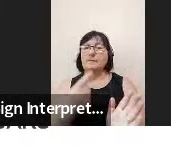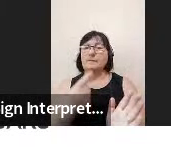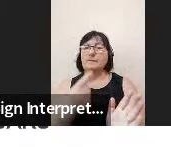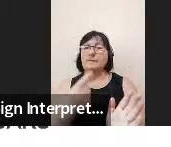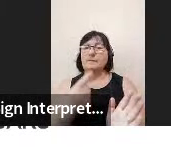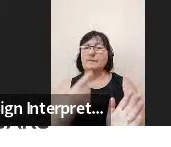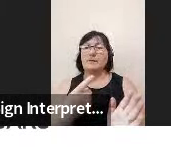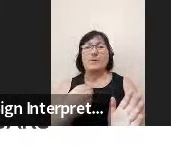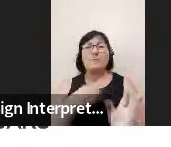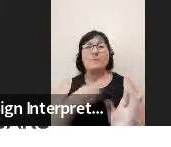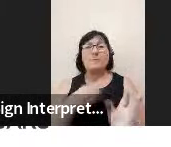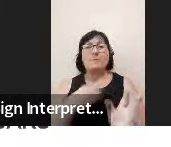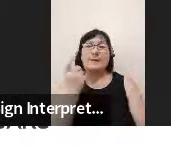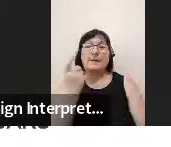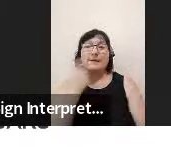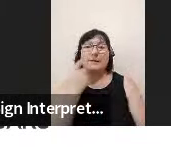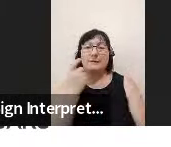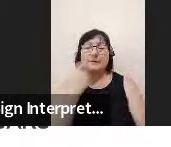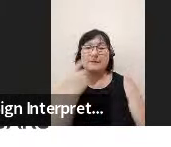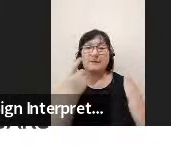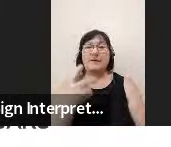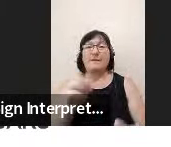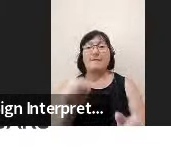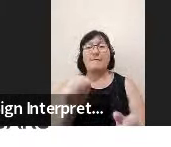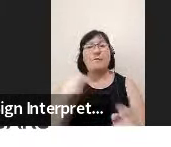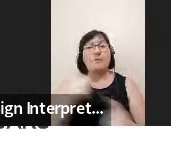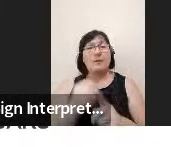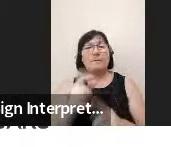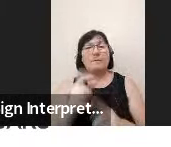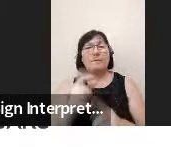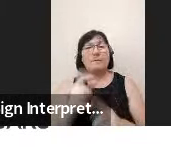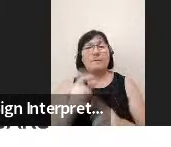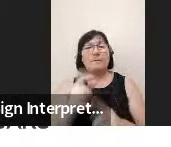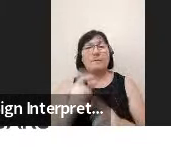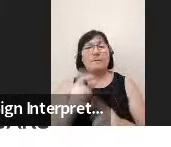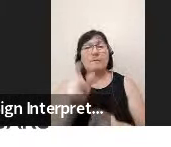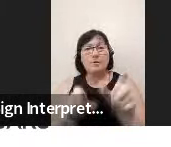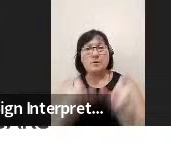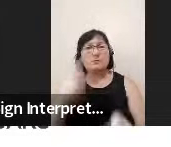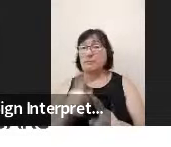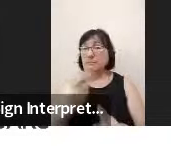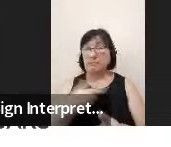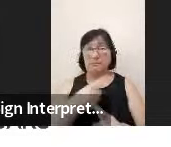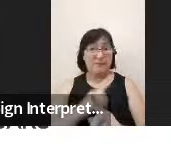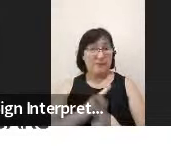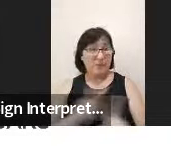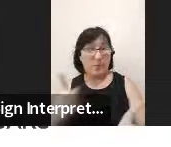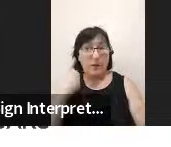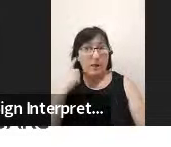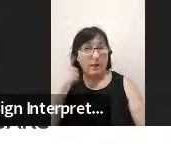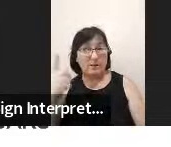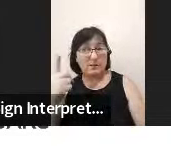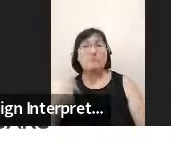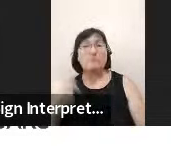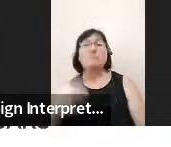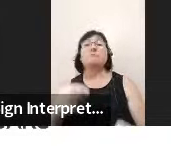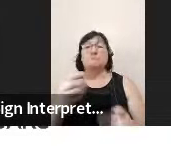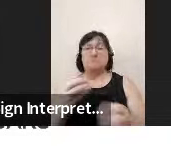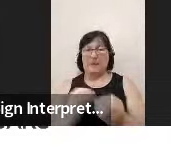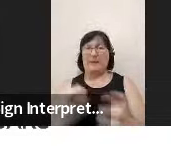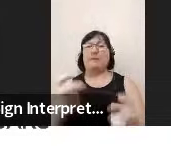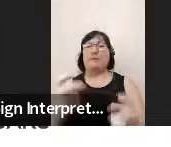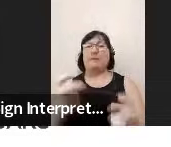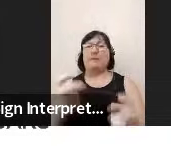are compliant and make it very difficult for those who do not want to comply. I'm glad to say that I'm on the side